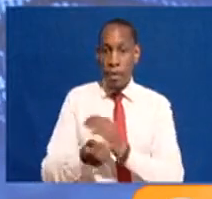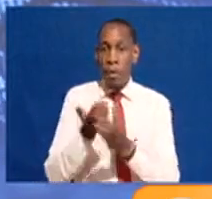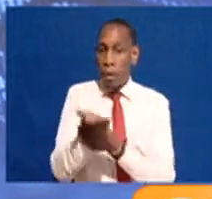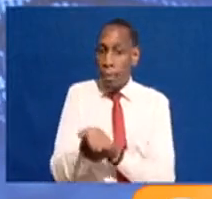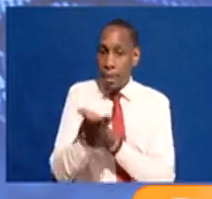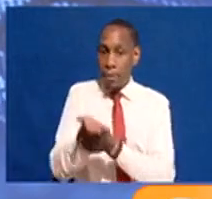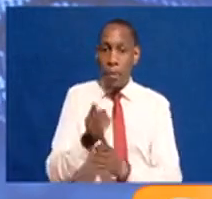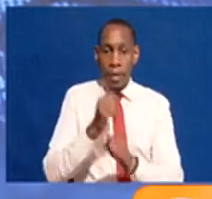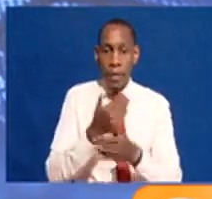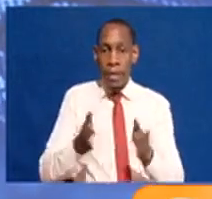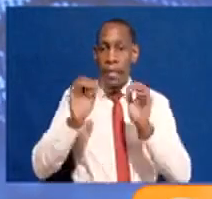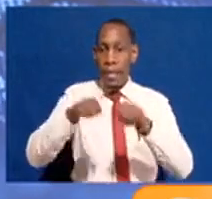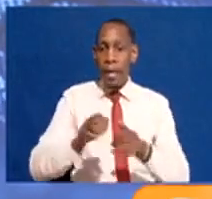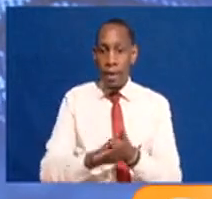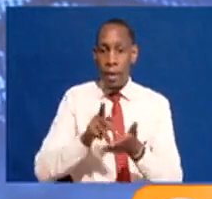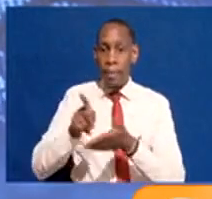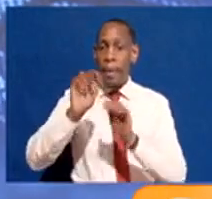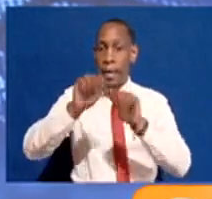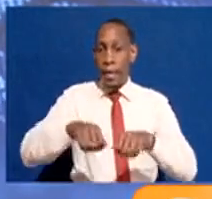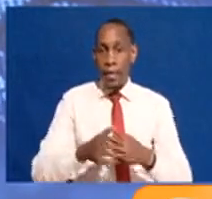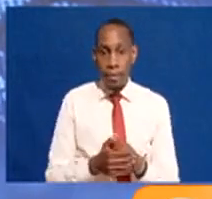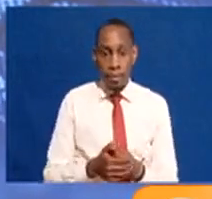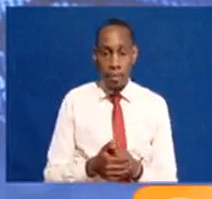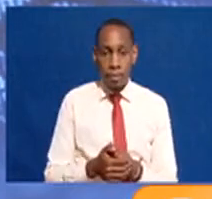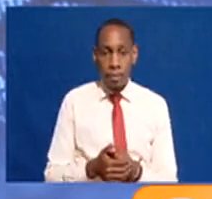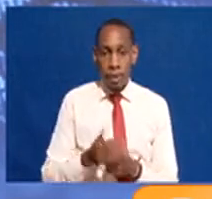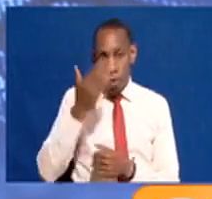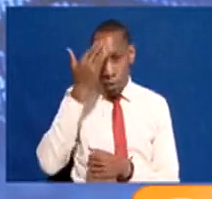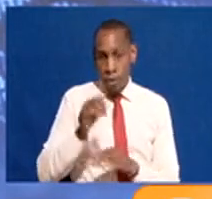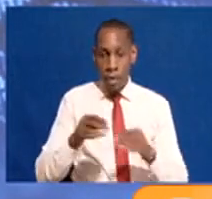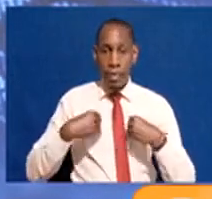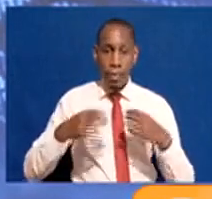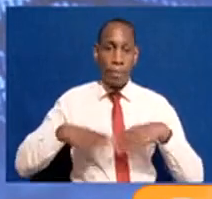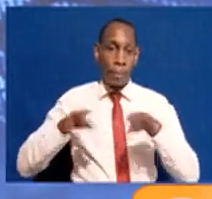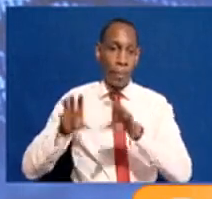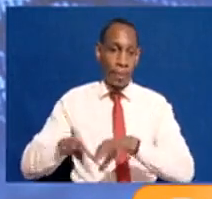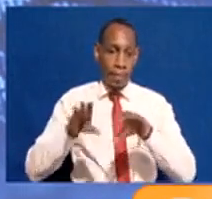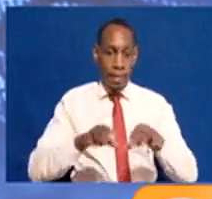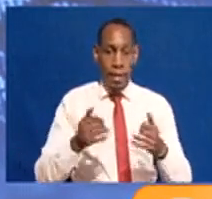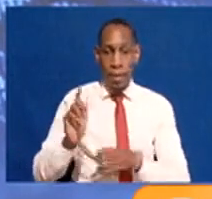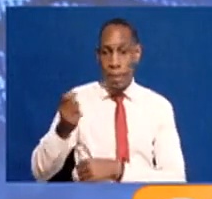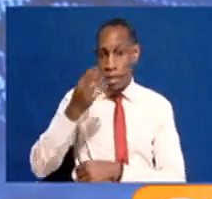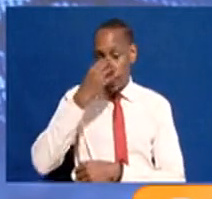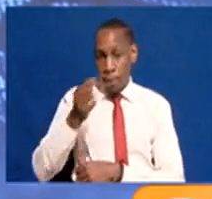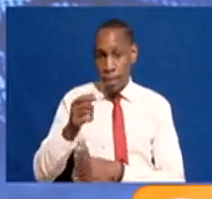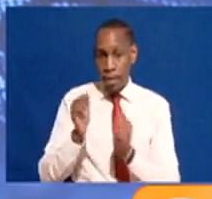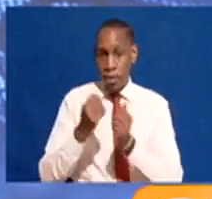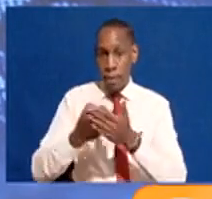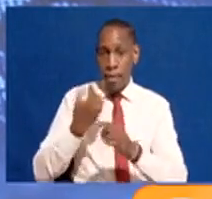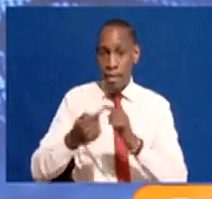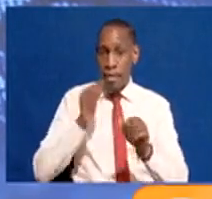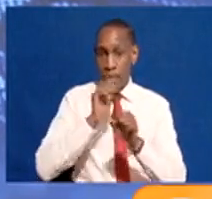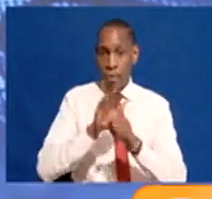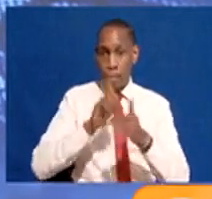beg, and do whatever it takes to get paid. Why do we do this to our people? Now, President Ruto in October last year